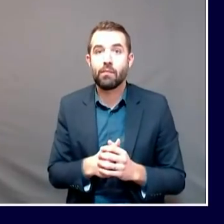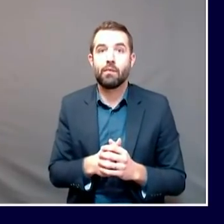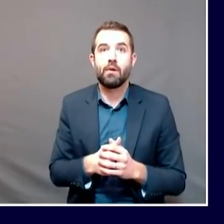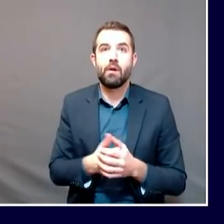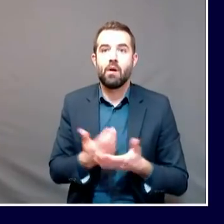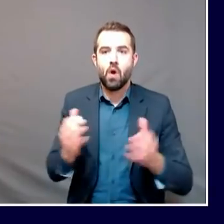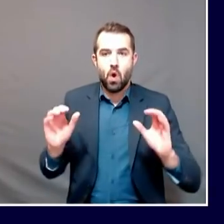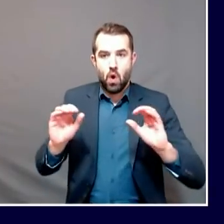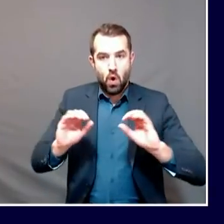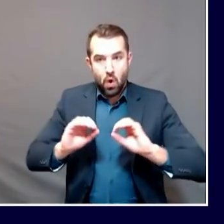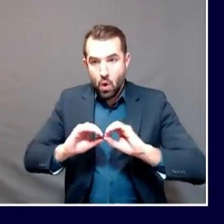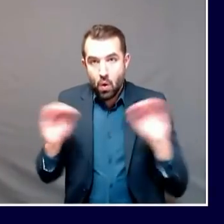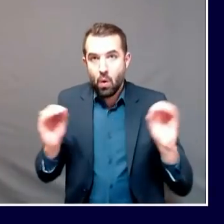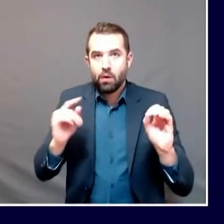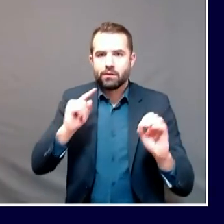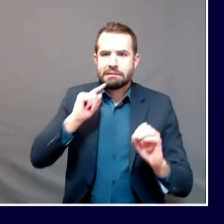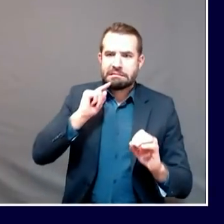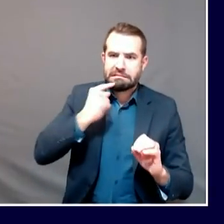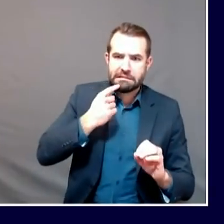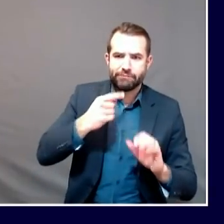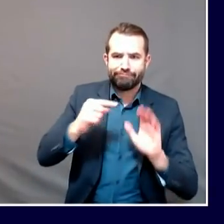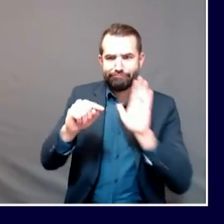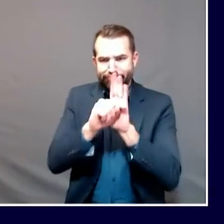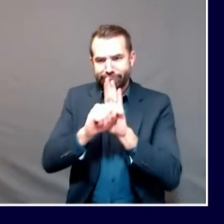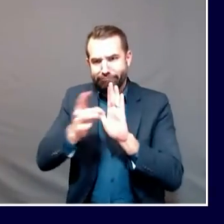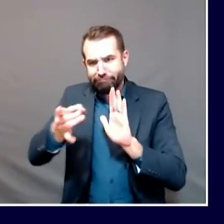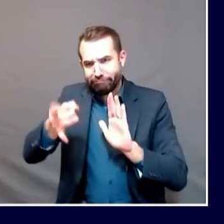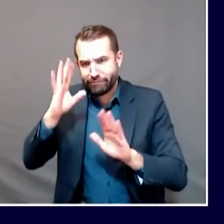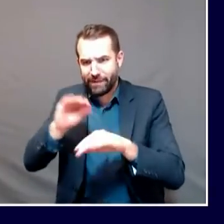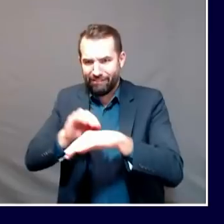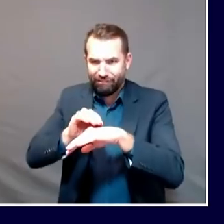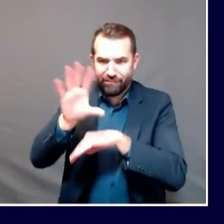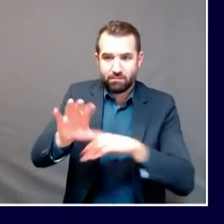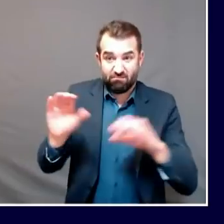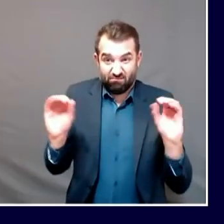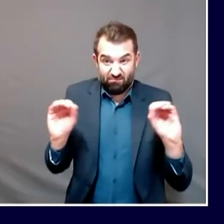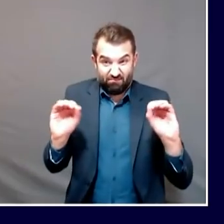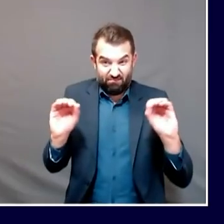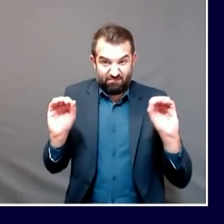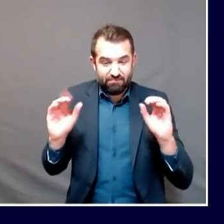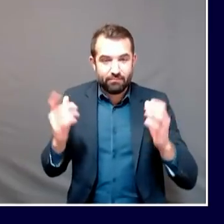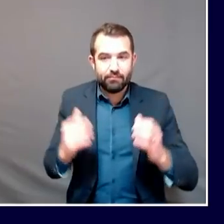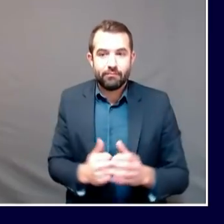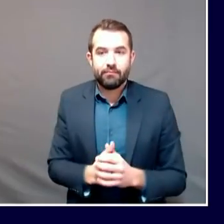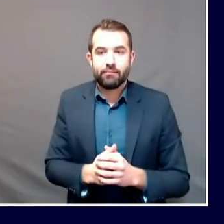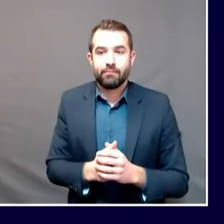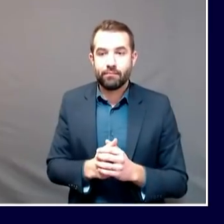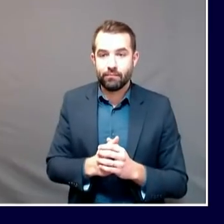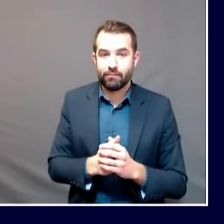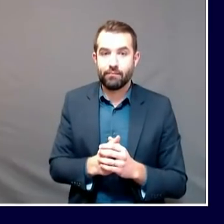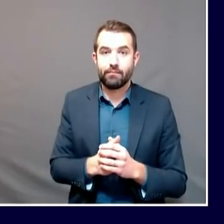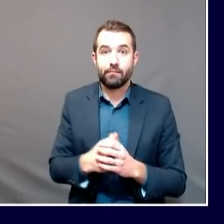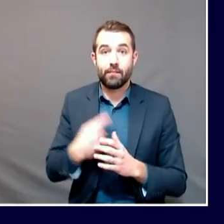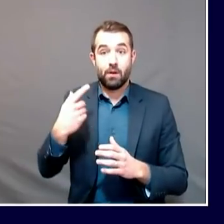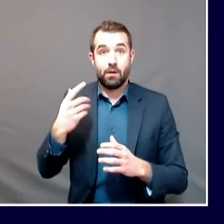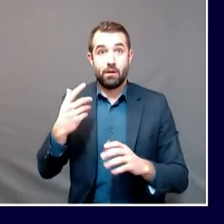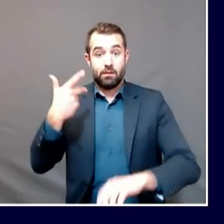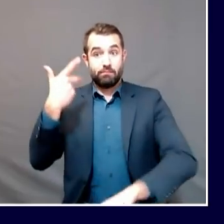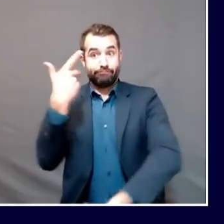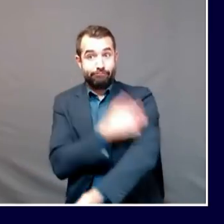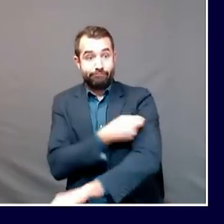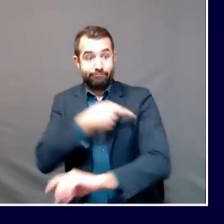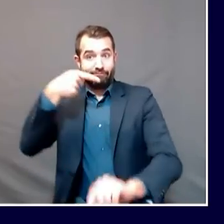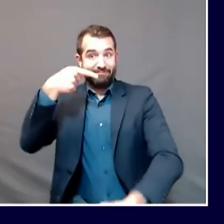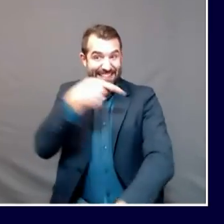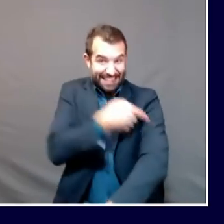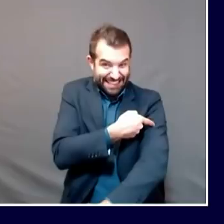such a fashion to prime the pump to make sure that the next time your body sees the actual coronavirus, as opposed